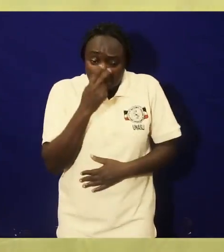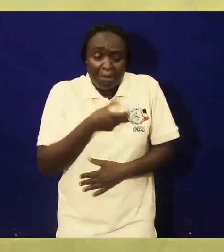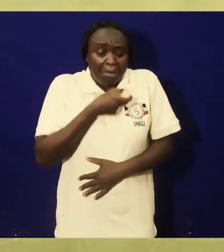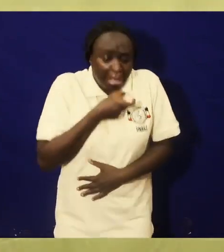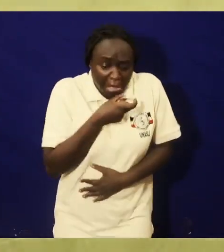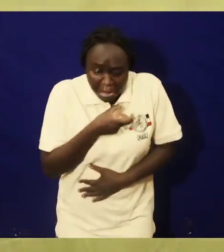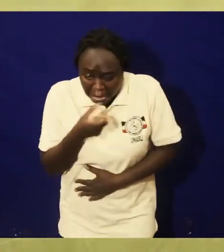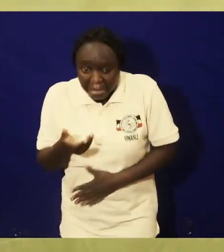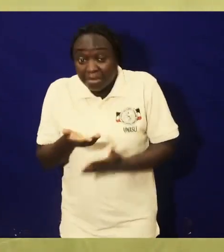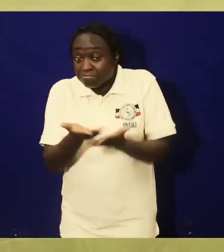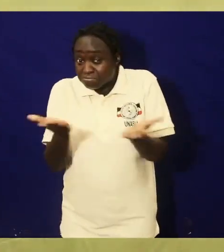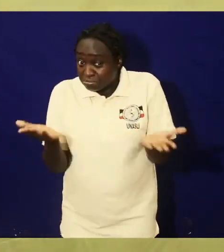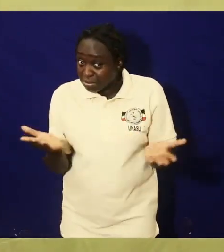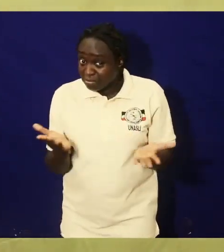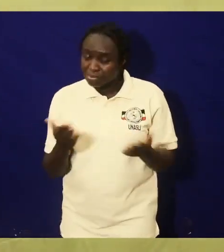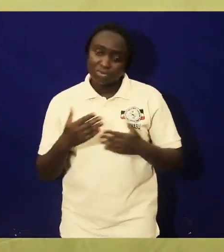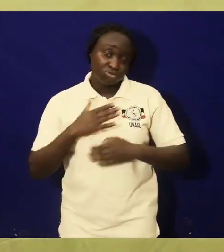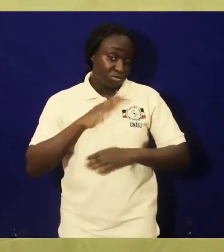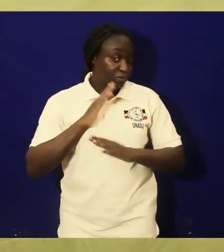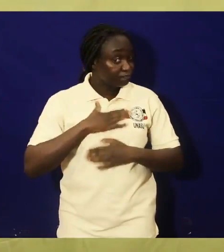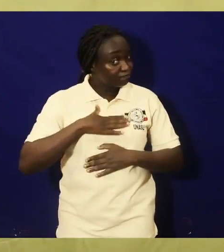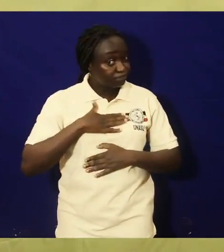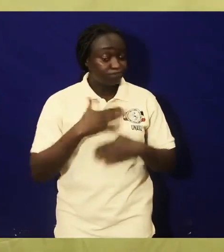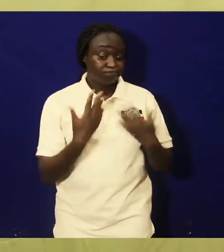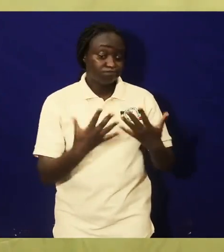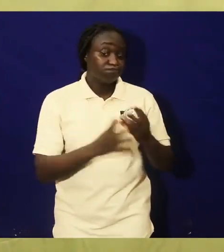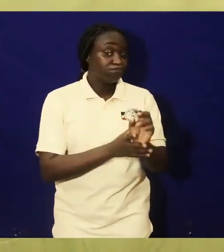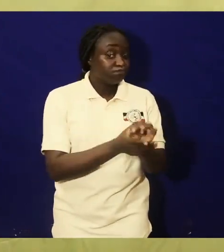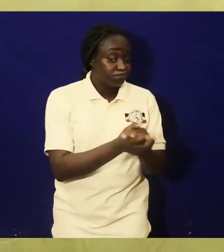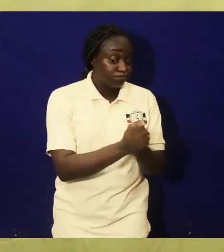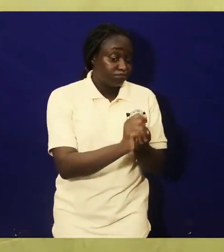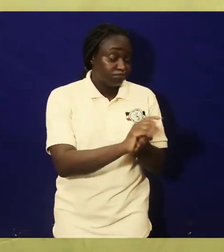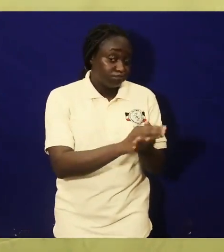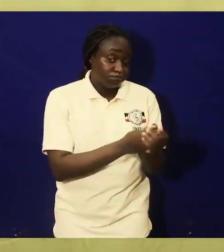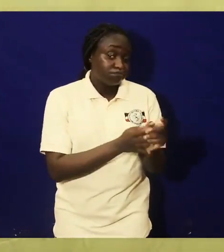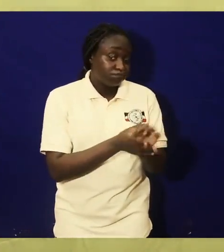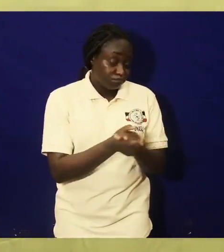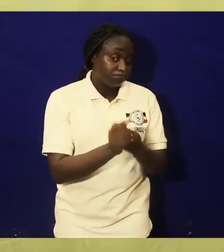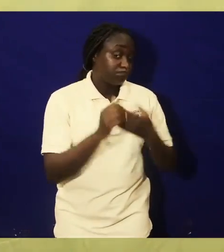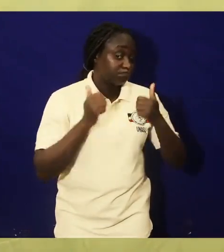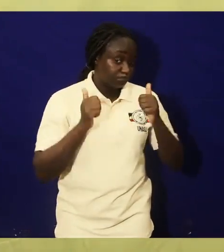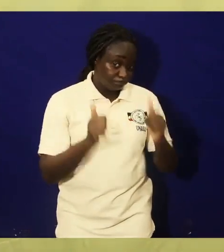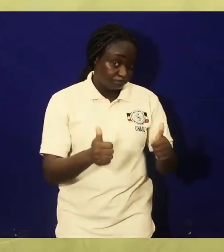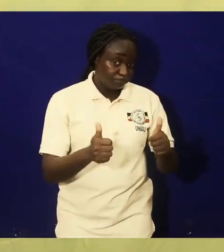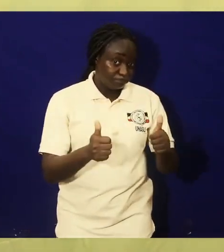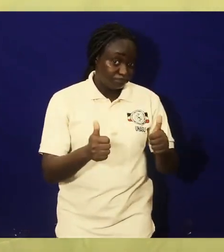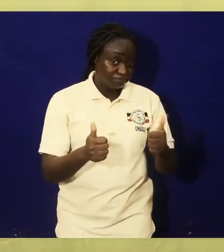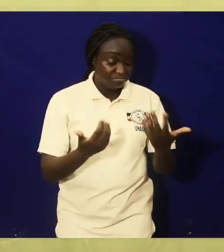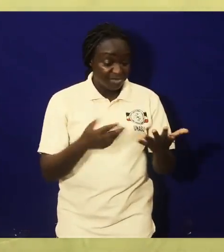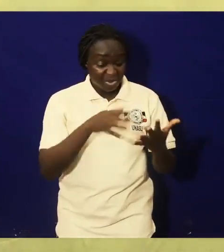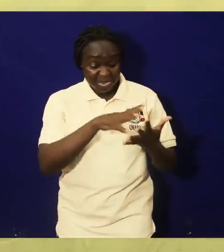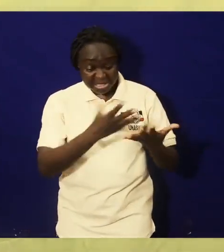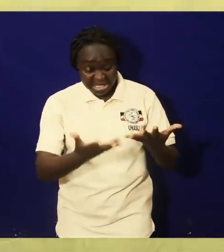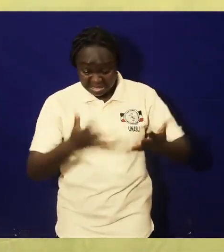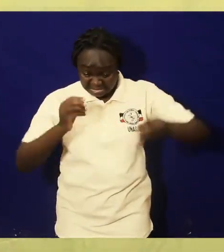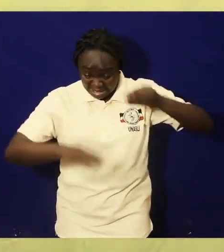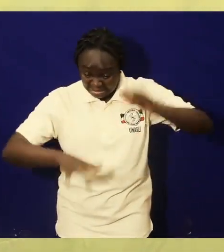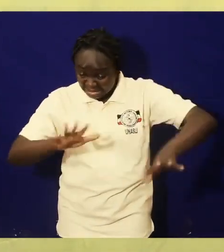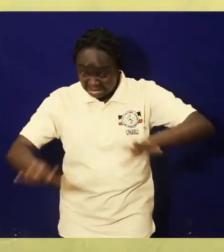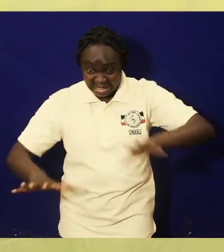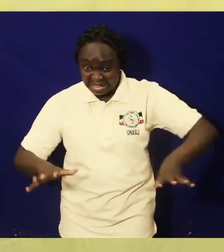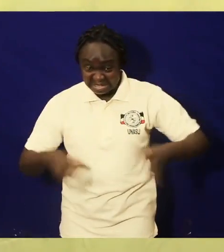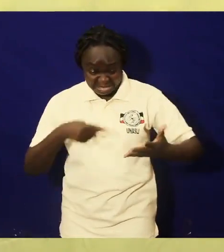So please wash your hands every time because the virus hides in